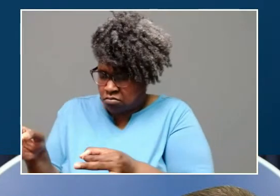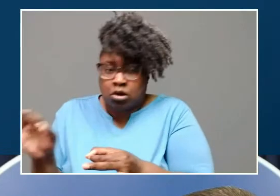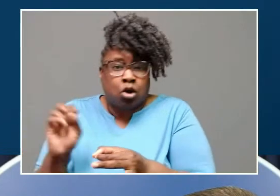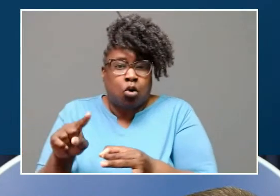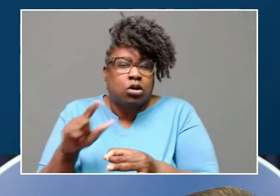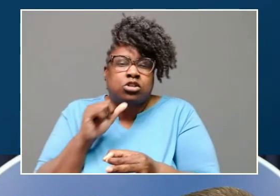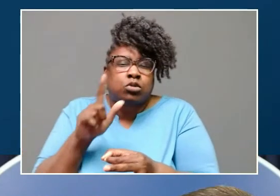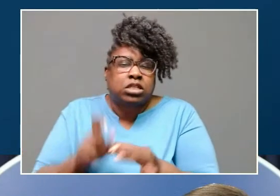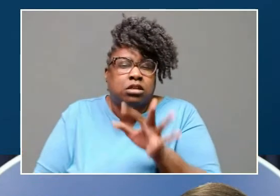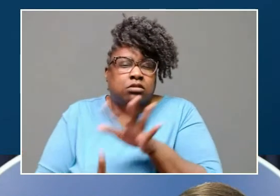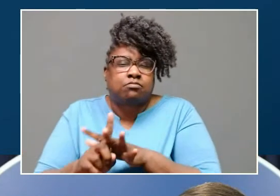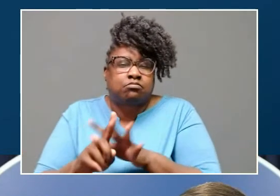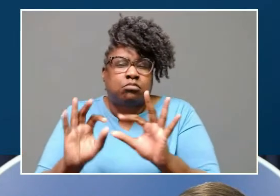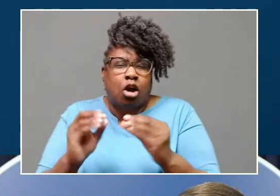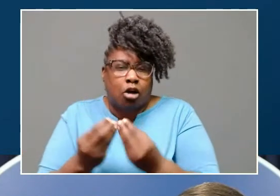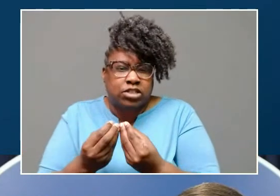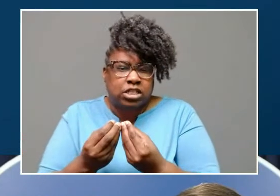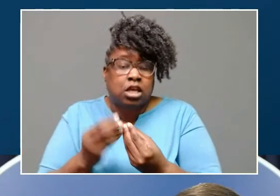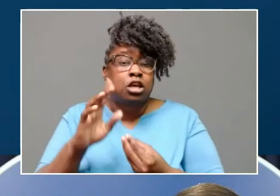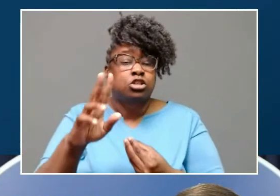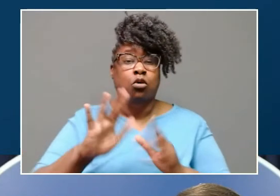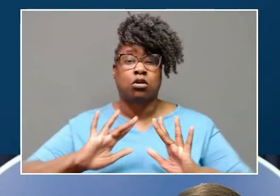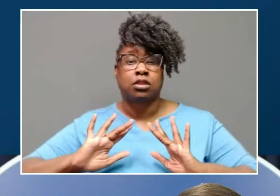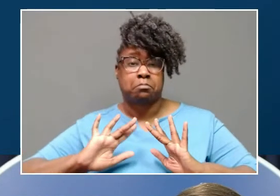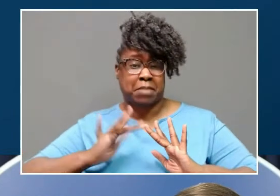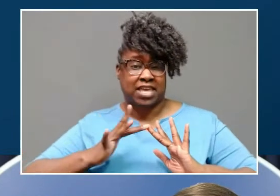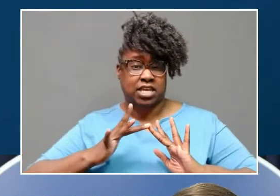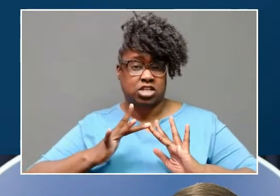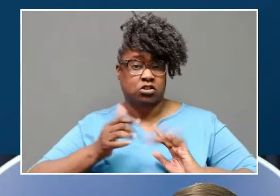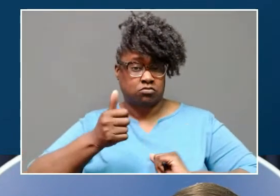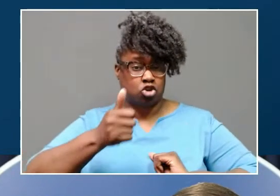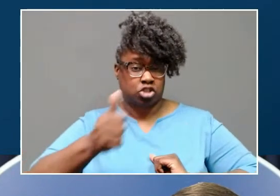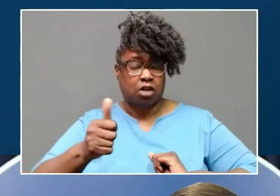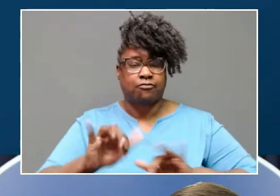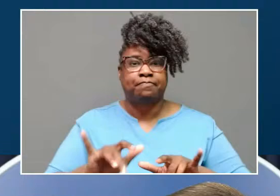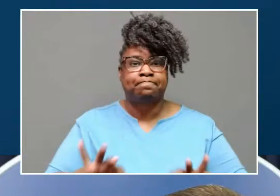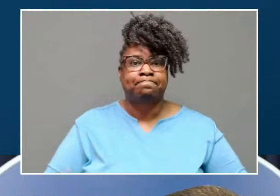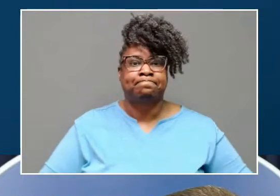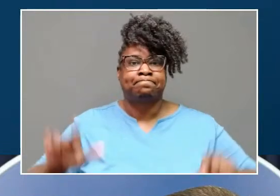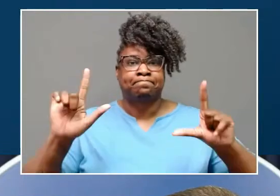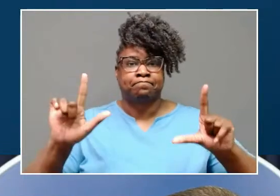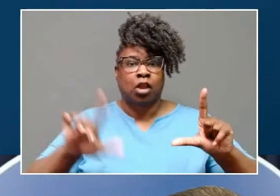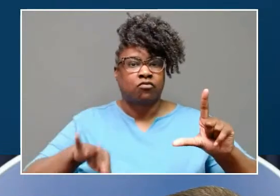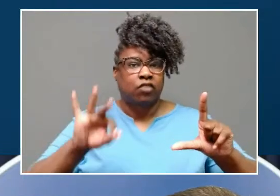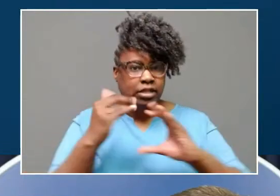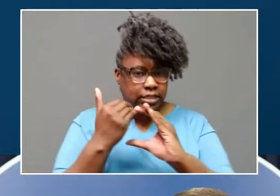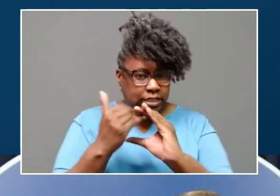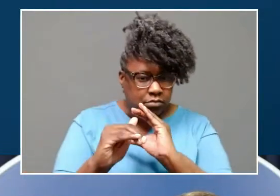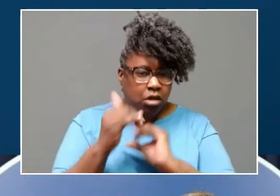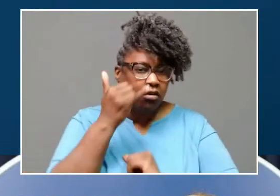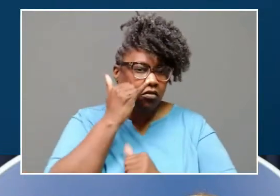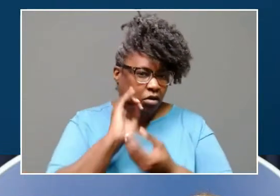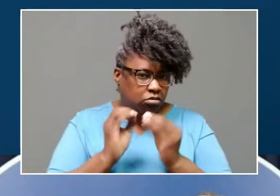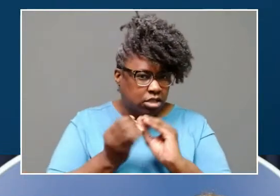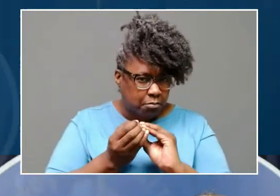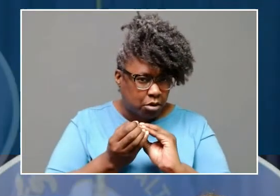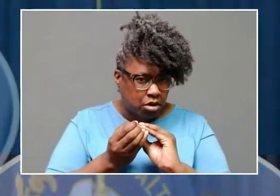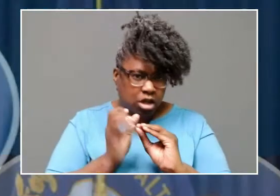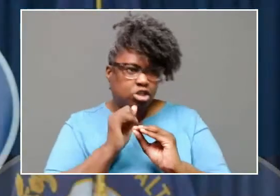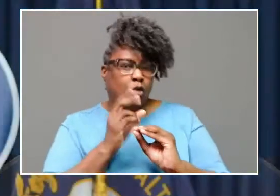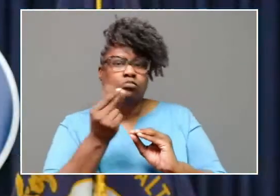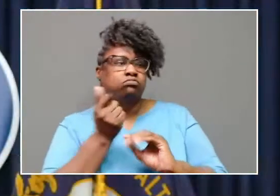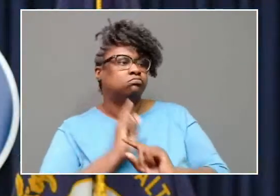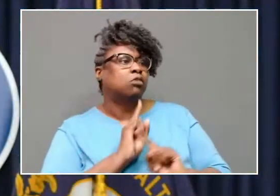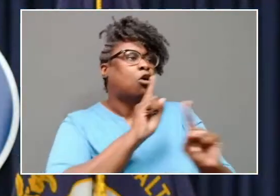So please go to the page and find either the email address or the number to call before going to one of